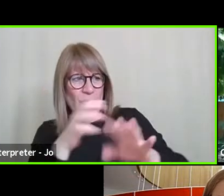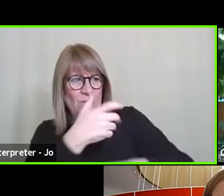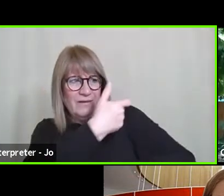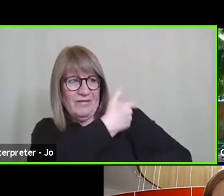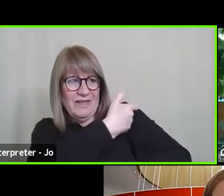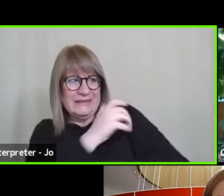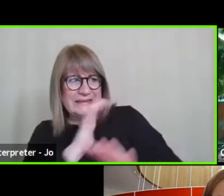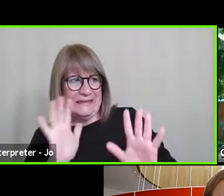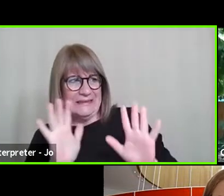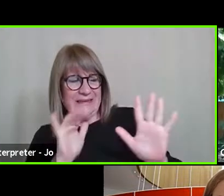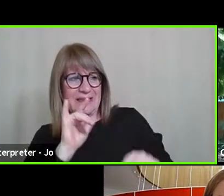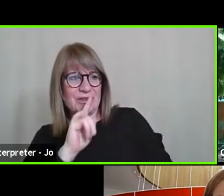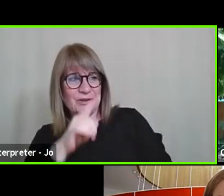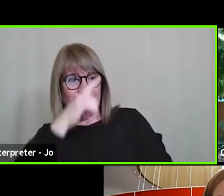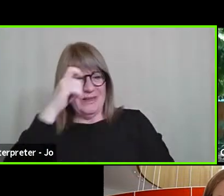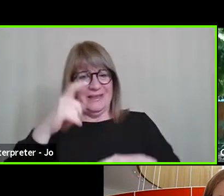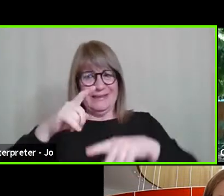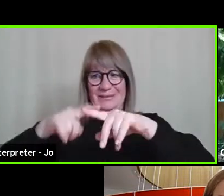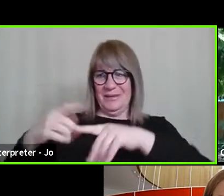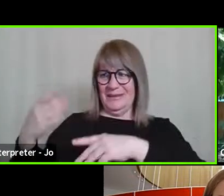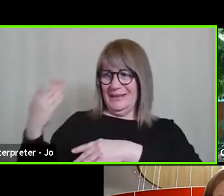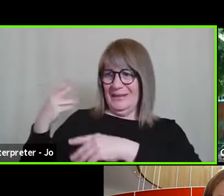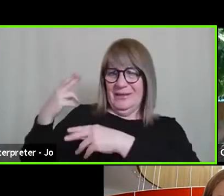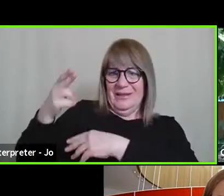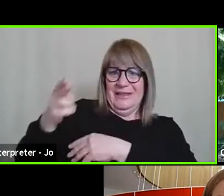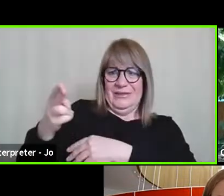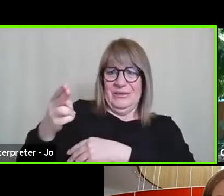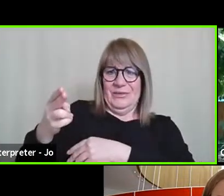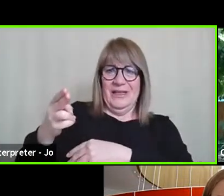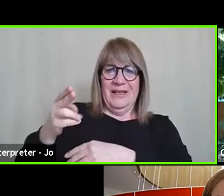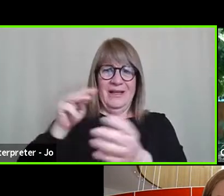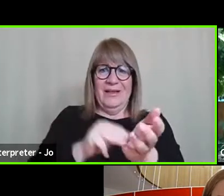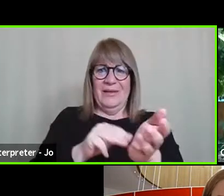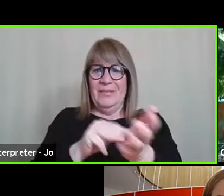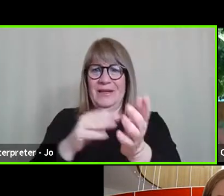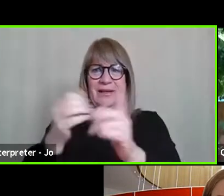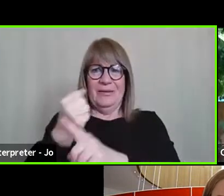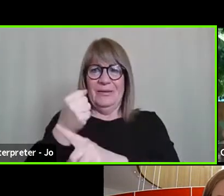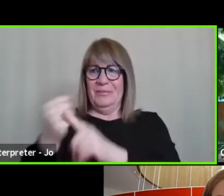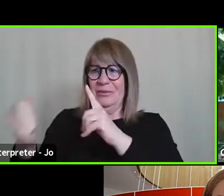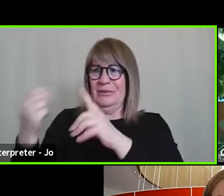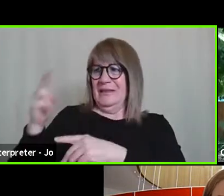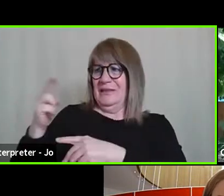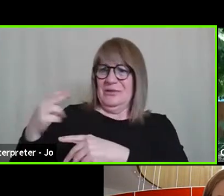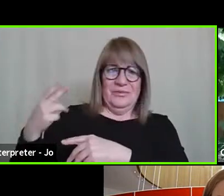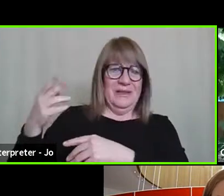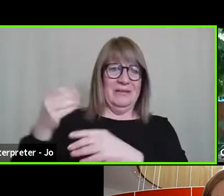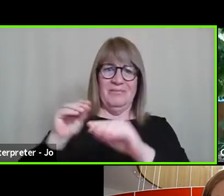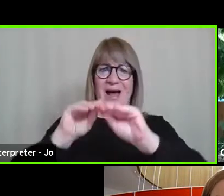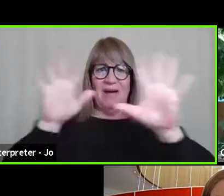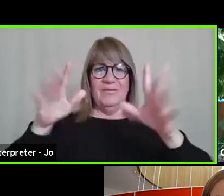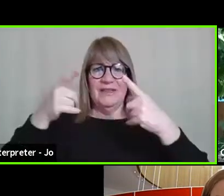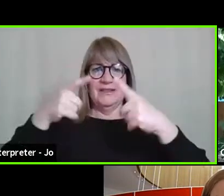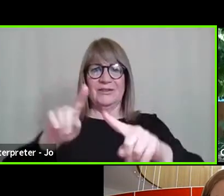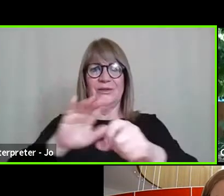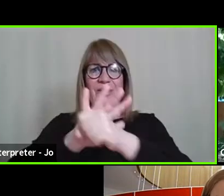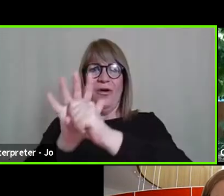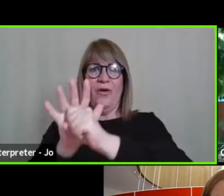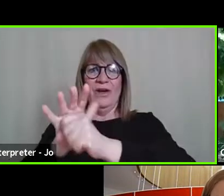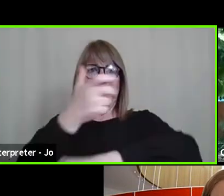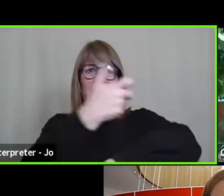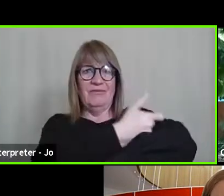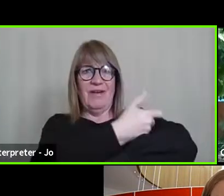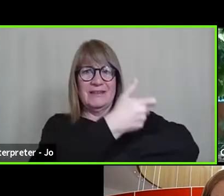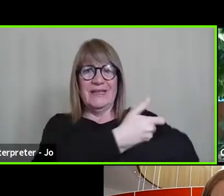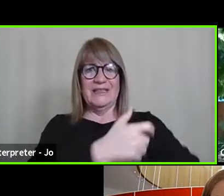um that history of medical abuse is playing out in vaccination patterns it's also though